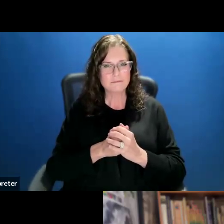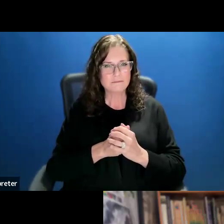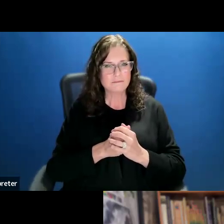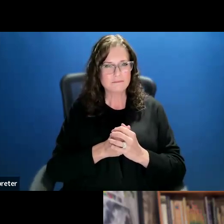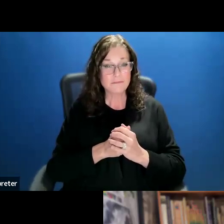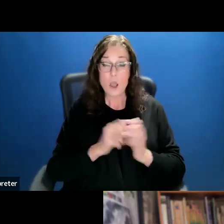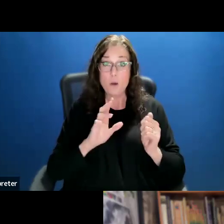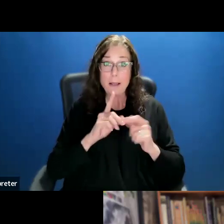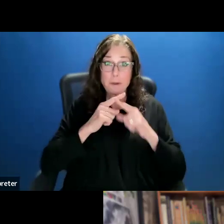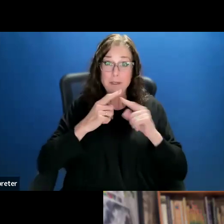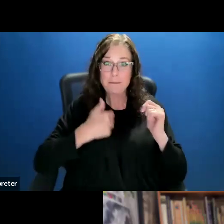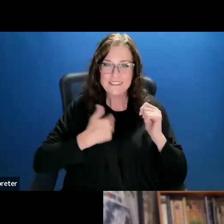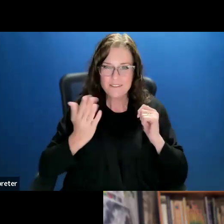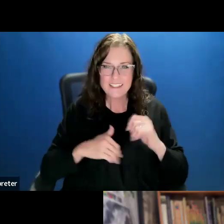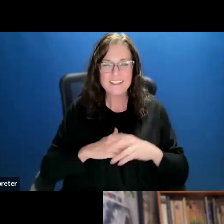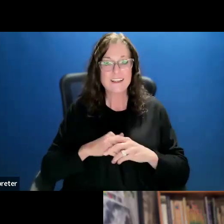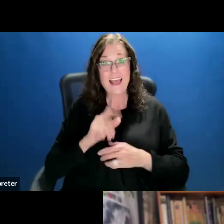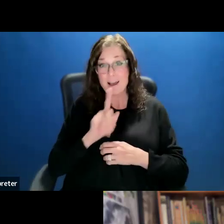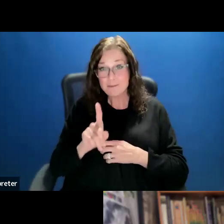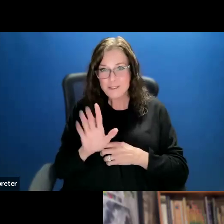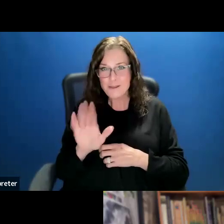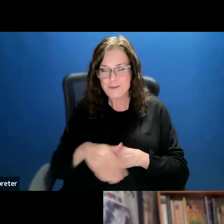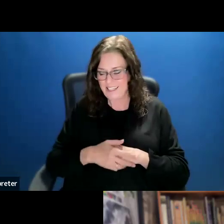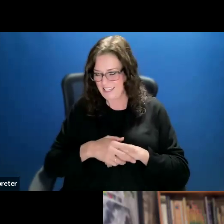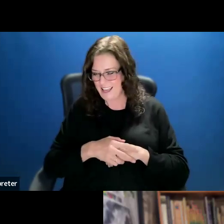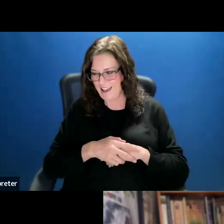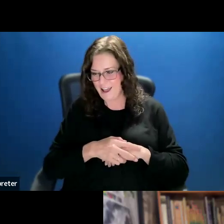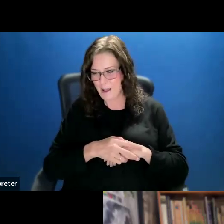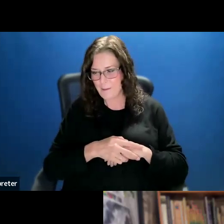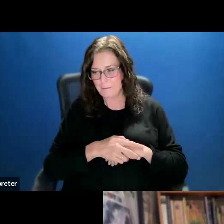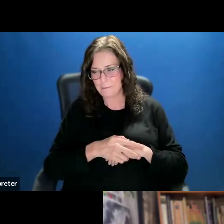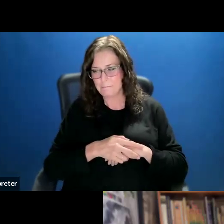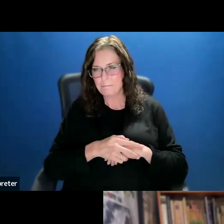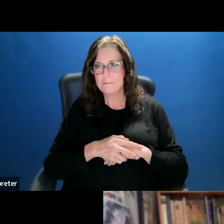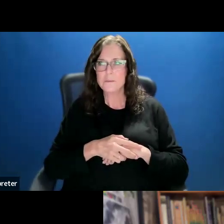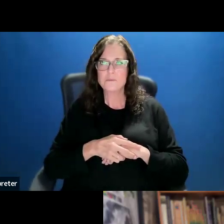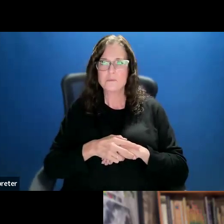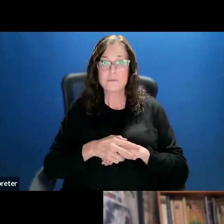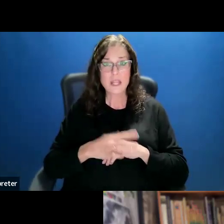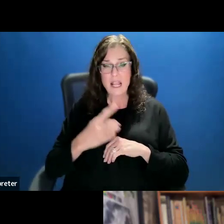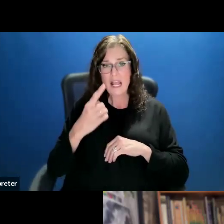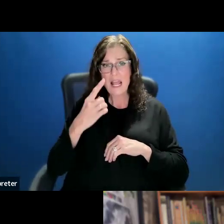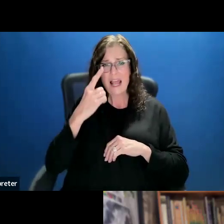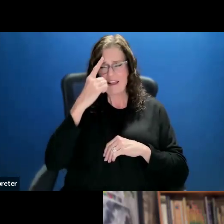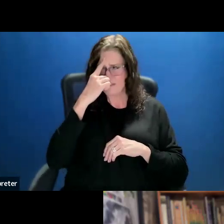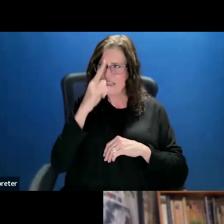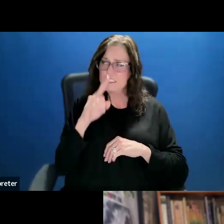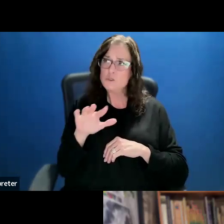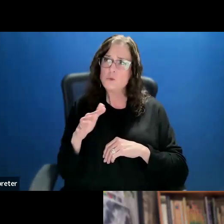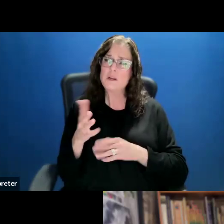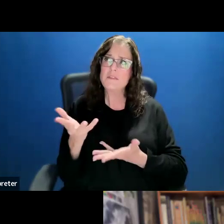Oh, I muted myself. Absolutely. Um, I think sort of